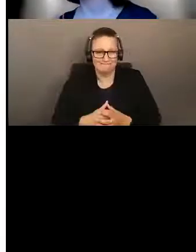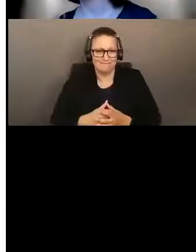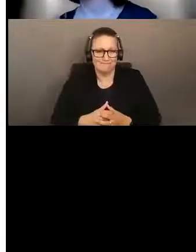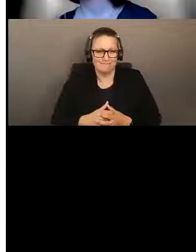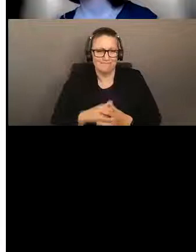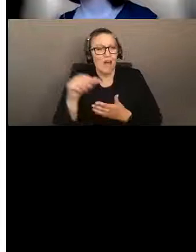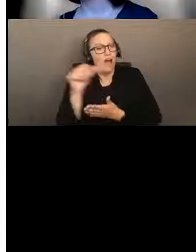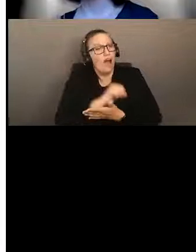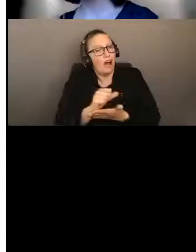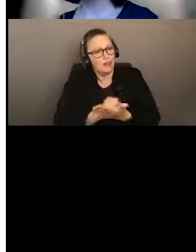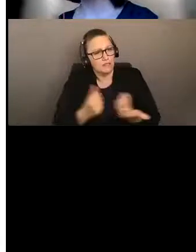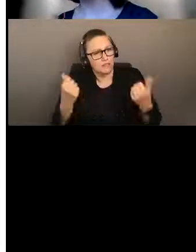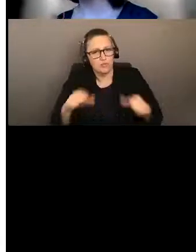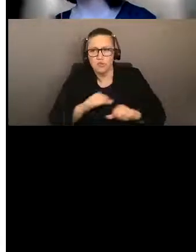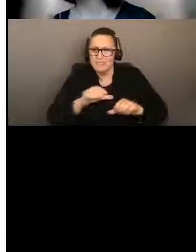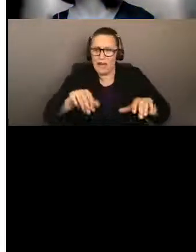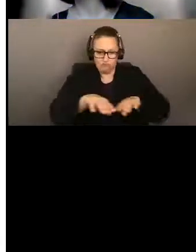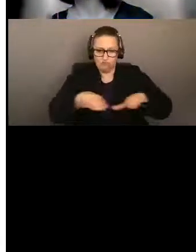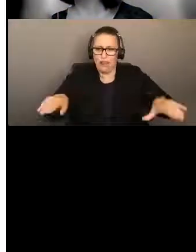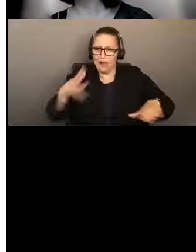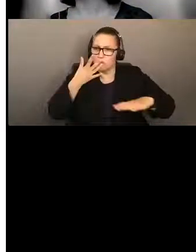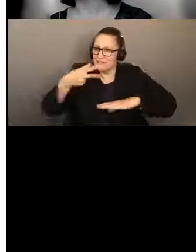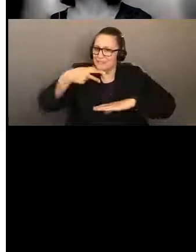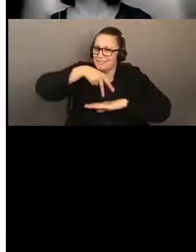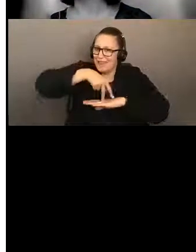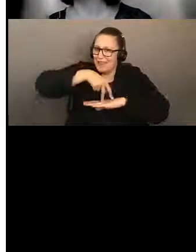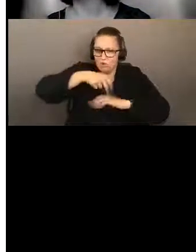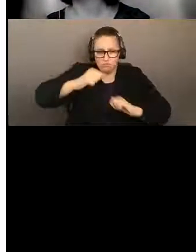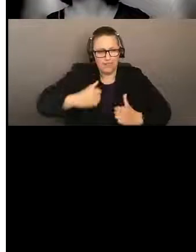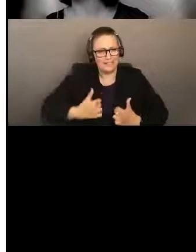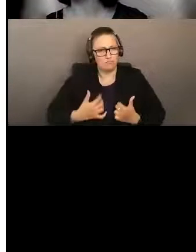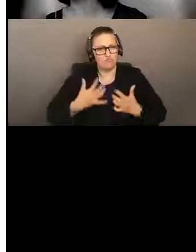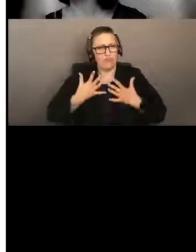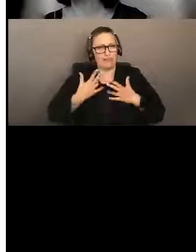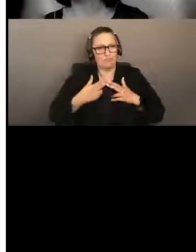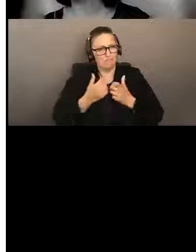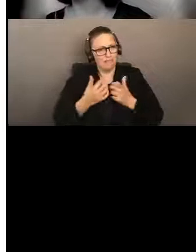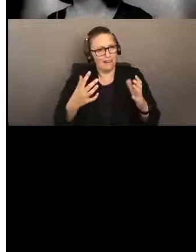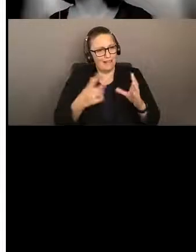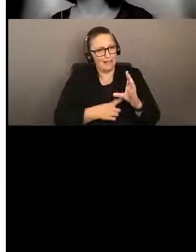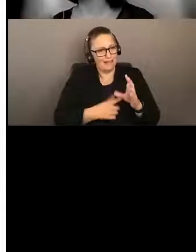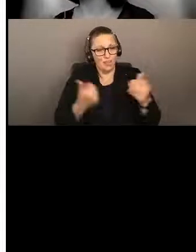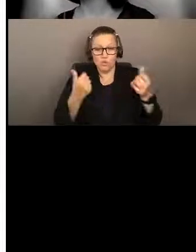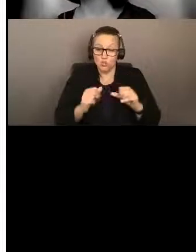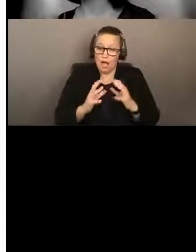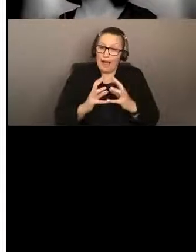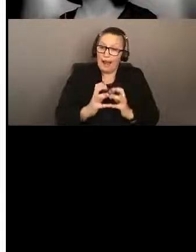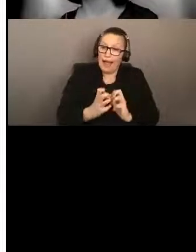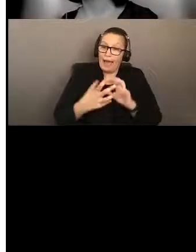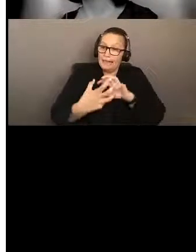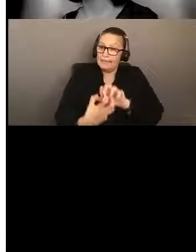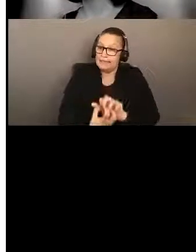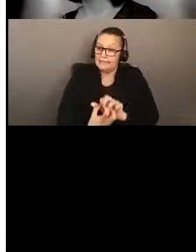for years, possibly even millennia, creating works of art out of clay, burying objects beneath the soil for